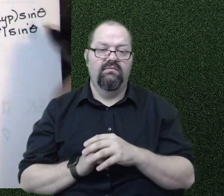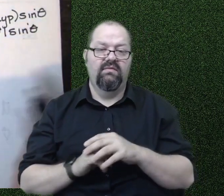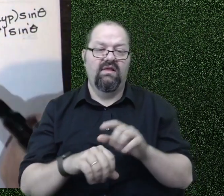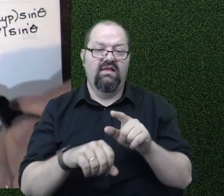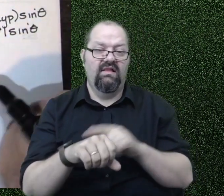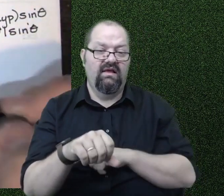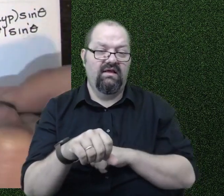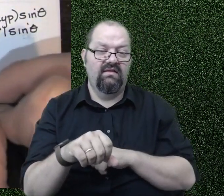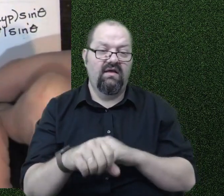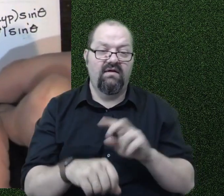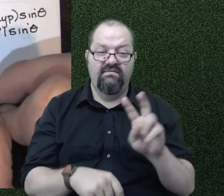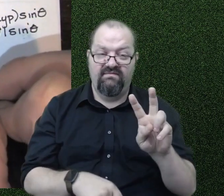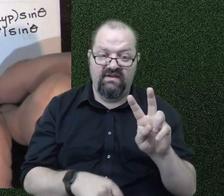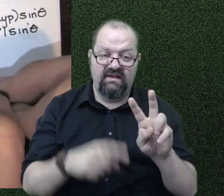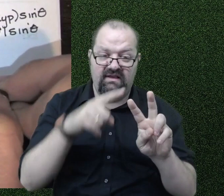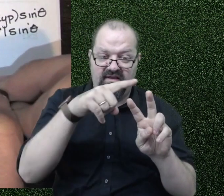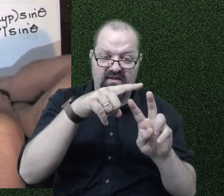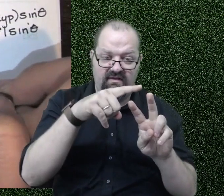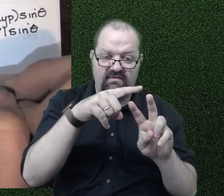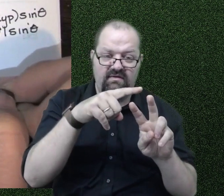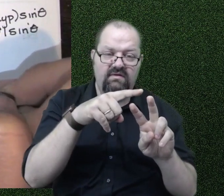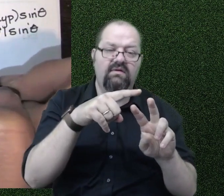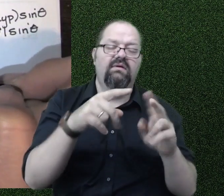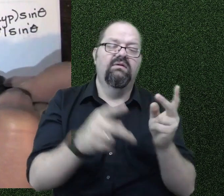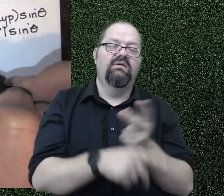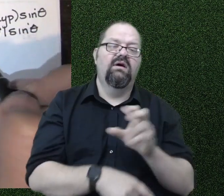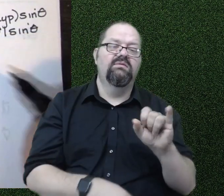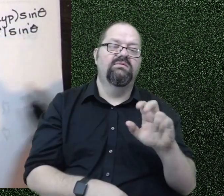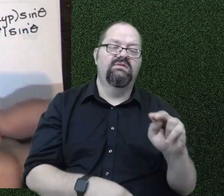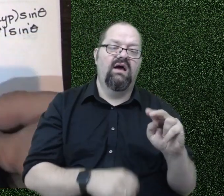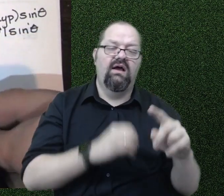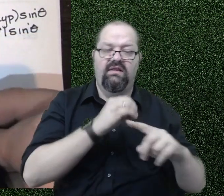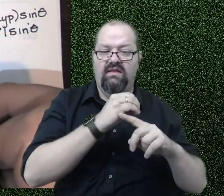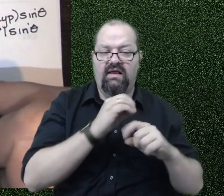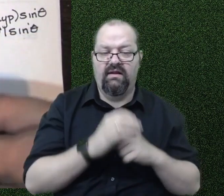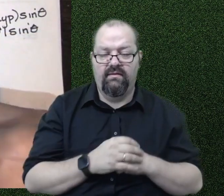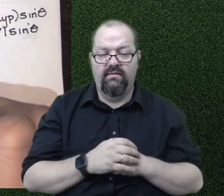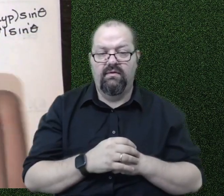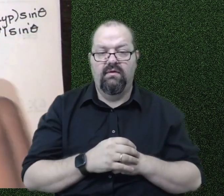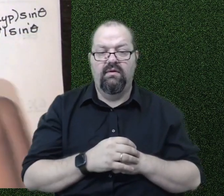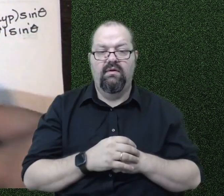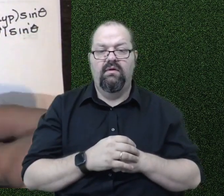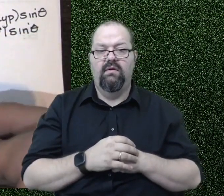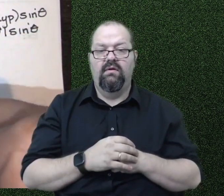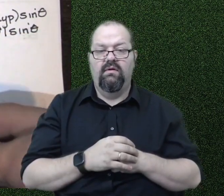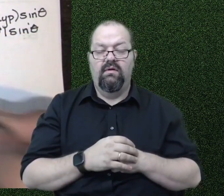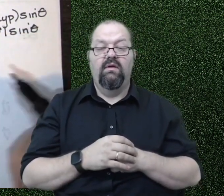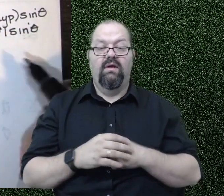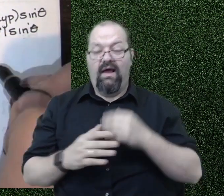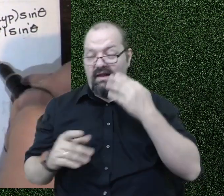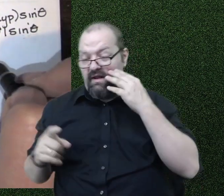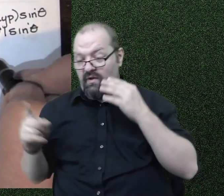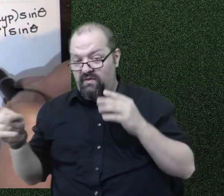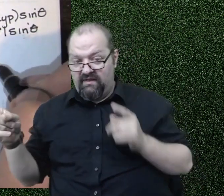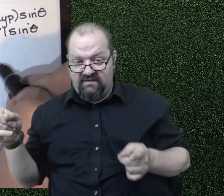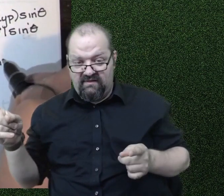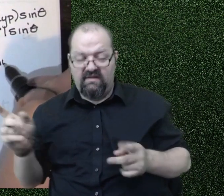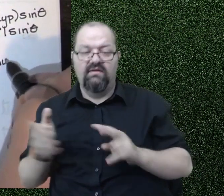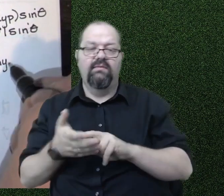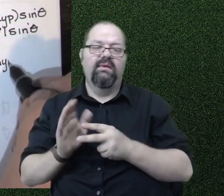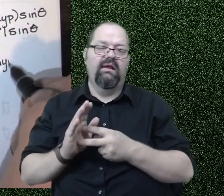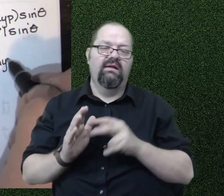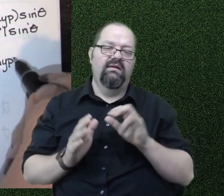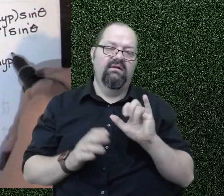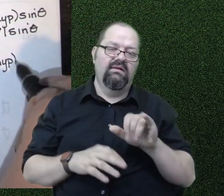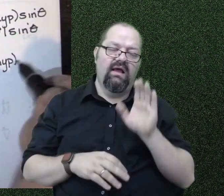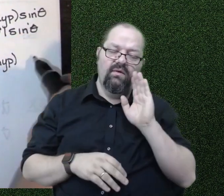theta. And the adjacent side, I know this and I know this, that's going to be